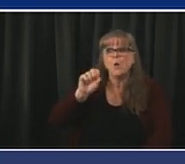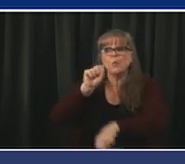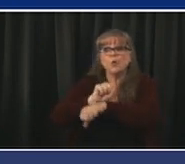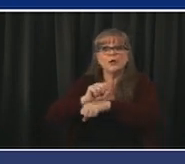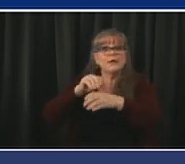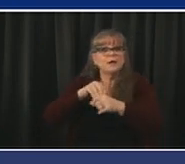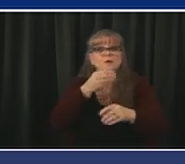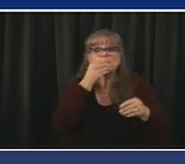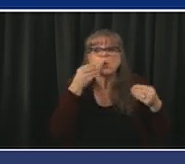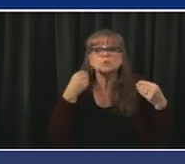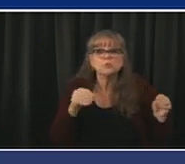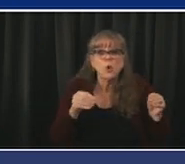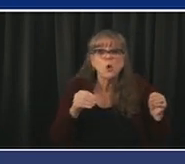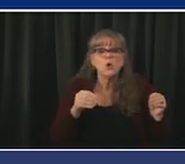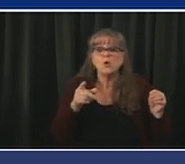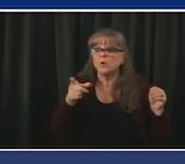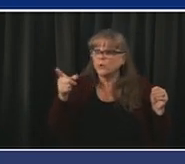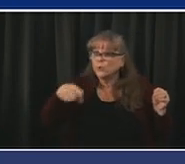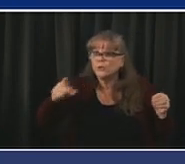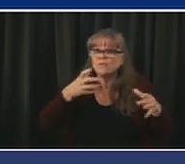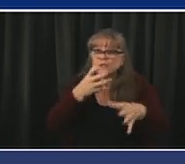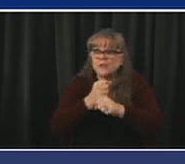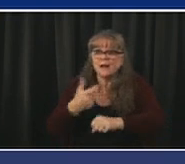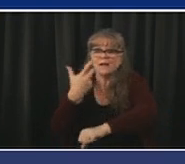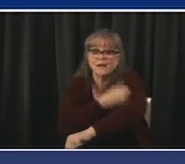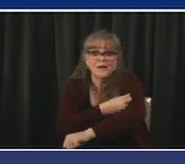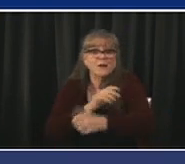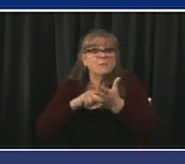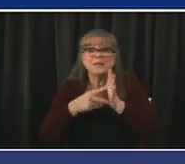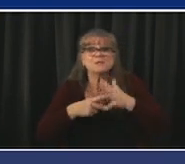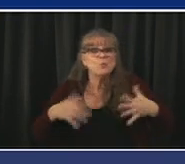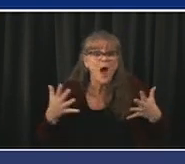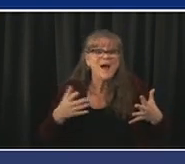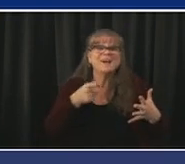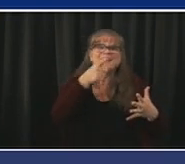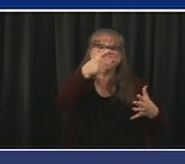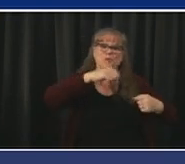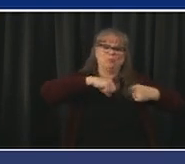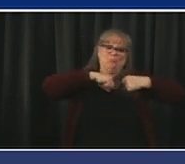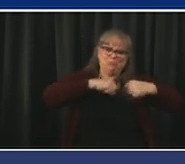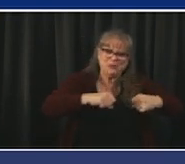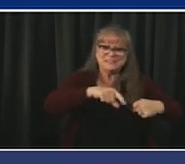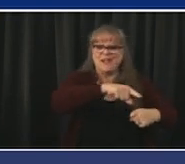entire community. We need to reach 70% or so across all